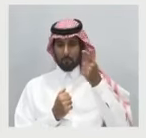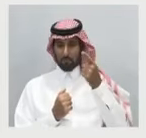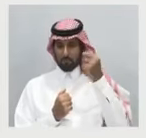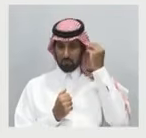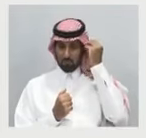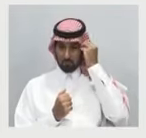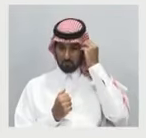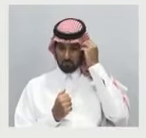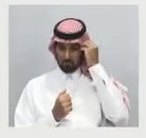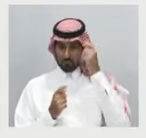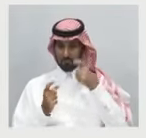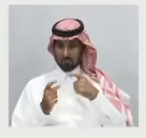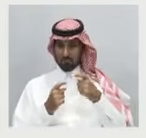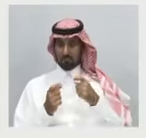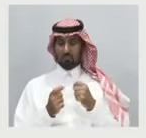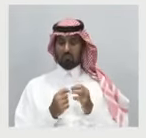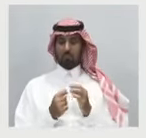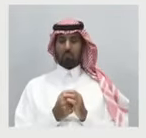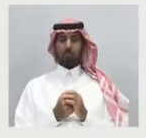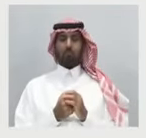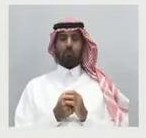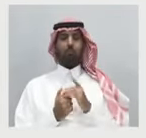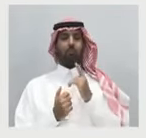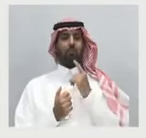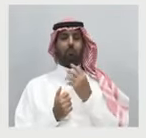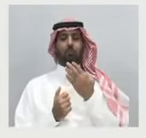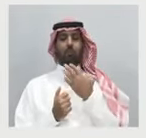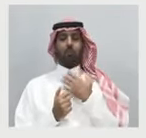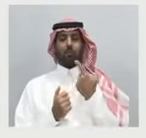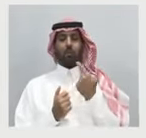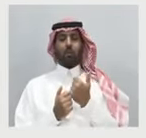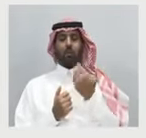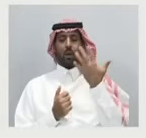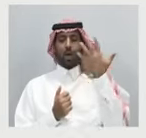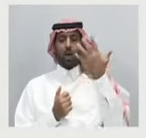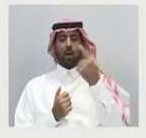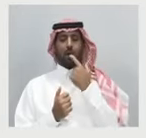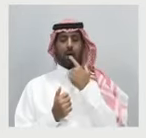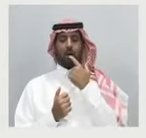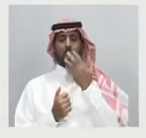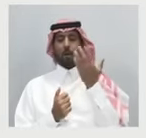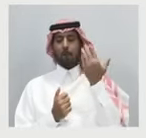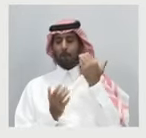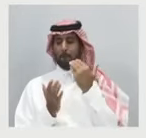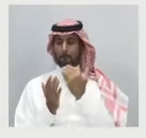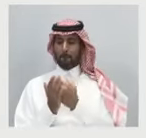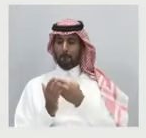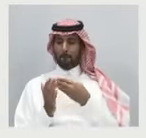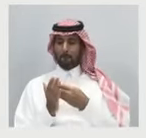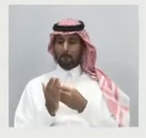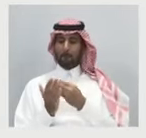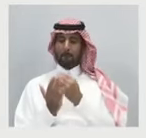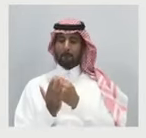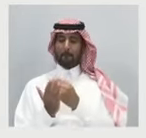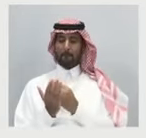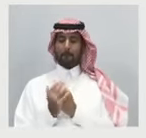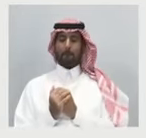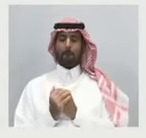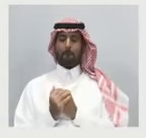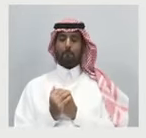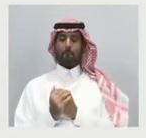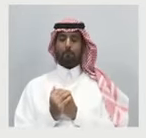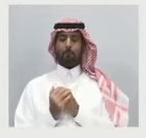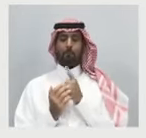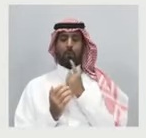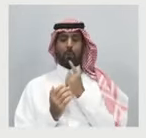effective communicator. I have had 5 successful years in PR in large corporations.